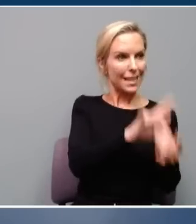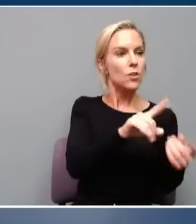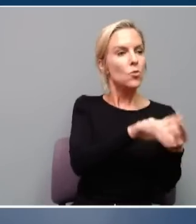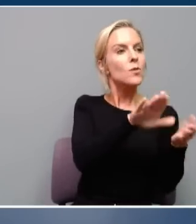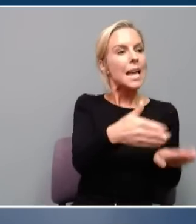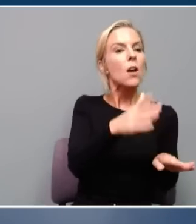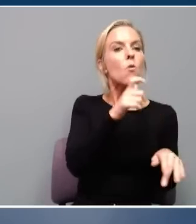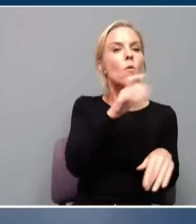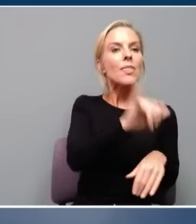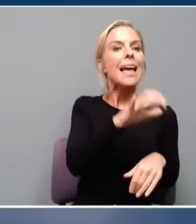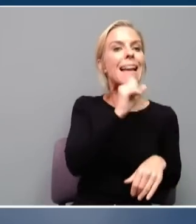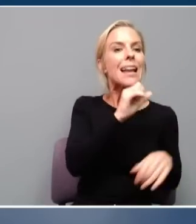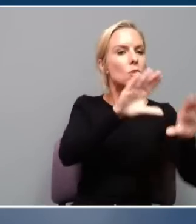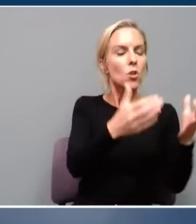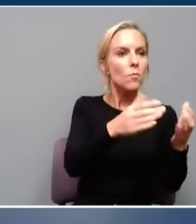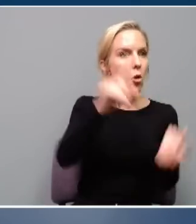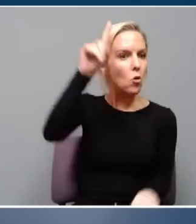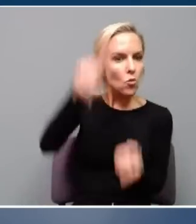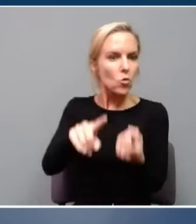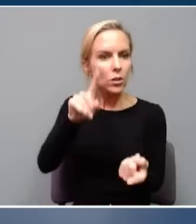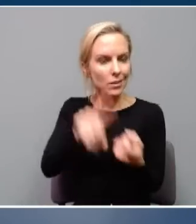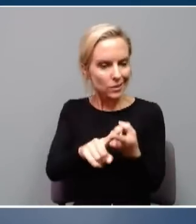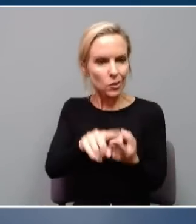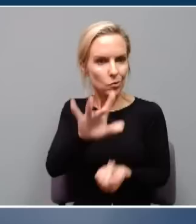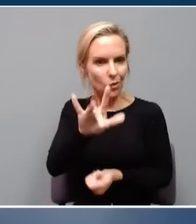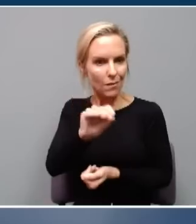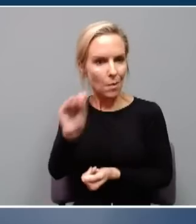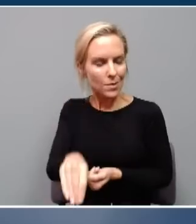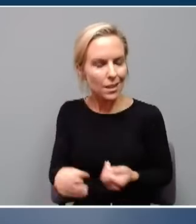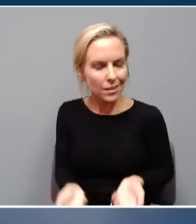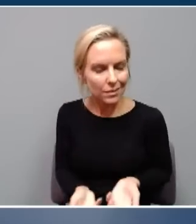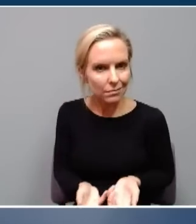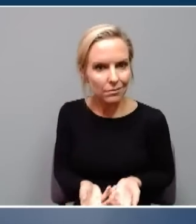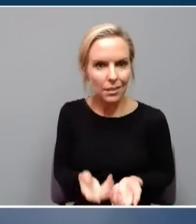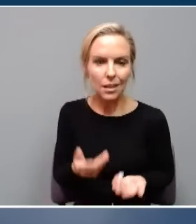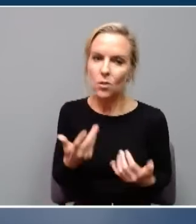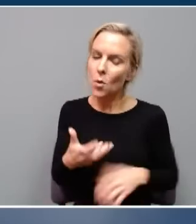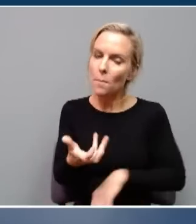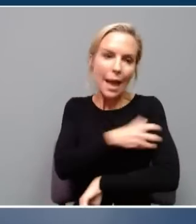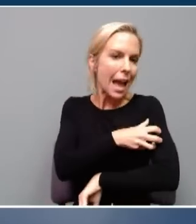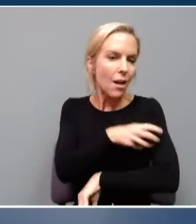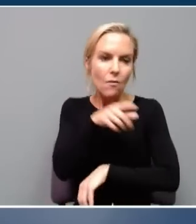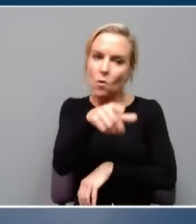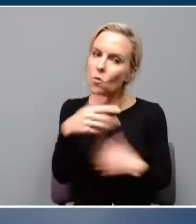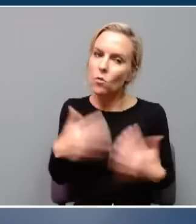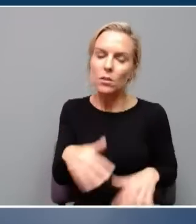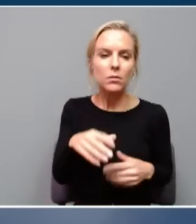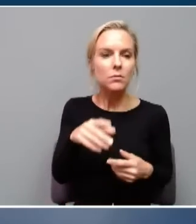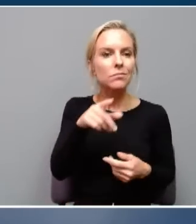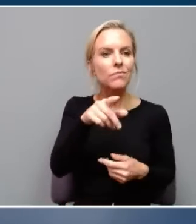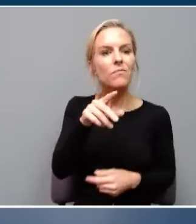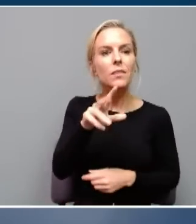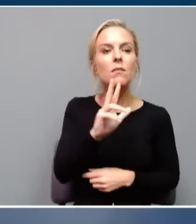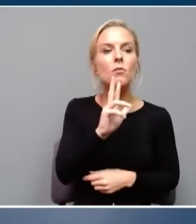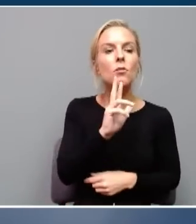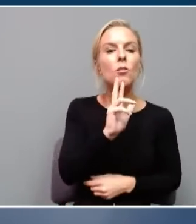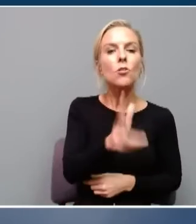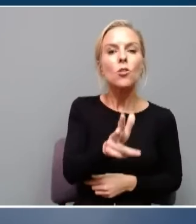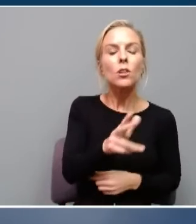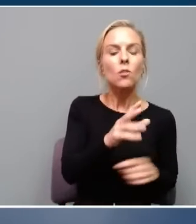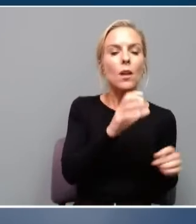is incredible. It shows you the power of these. But less vaccinated groups like 30 to 49